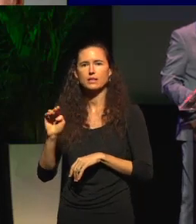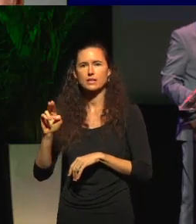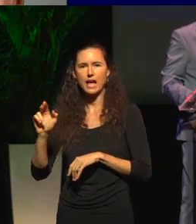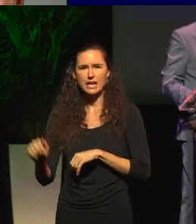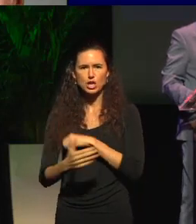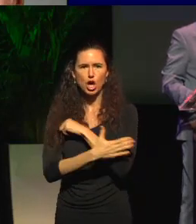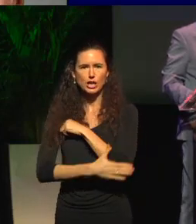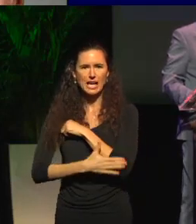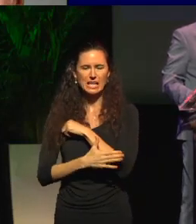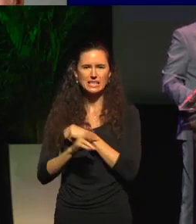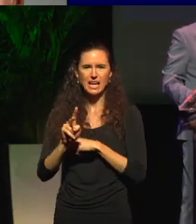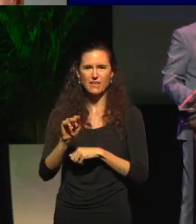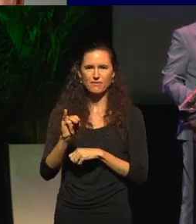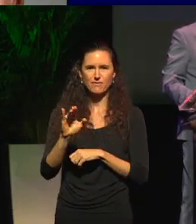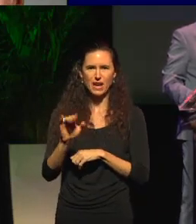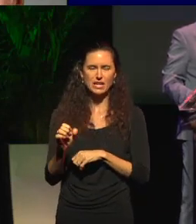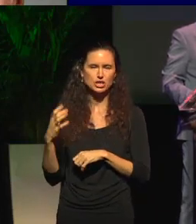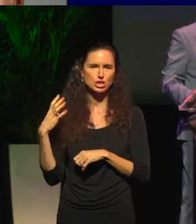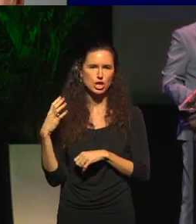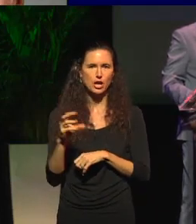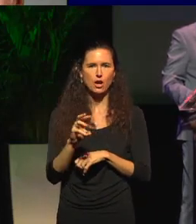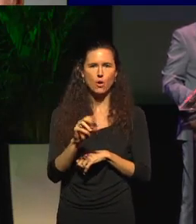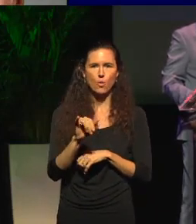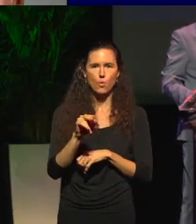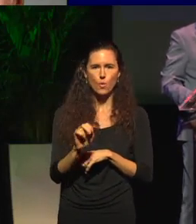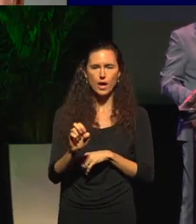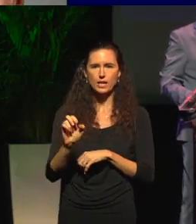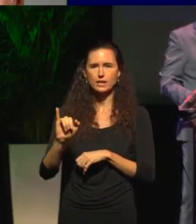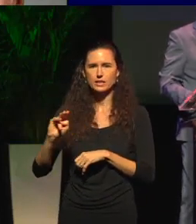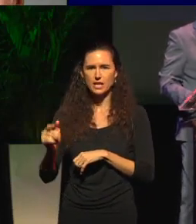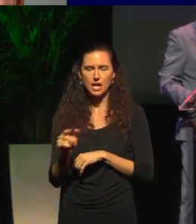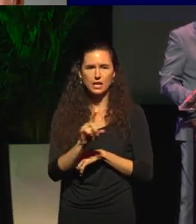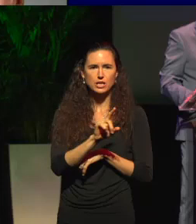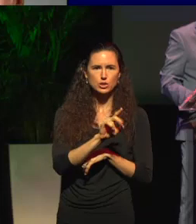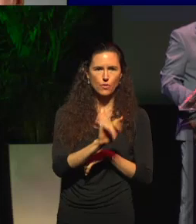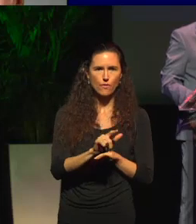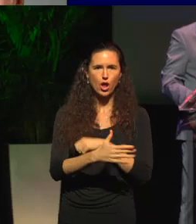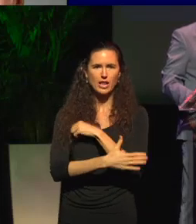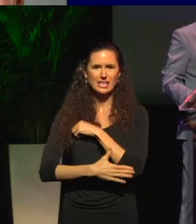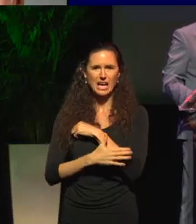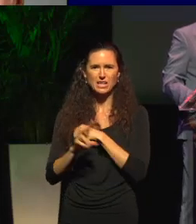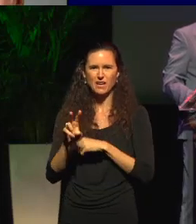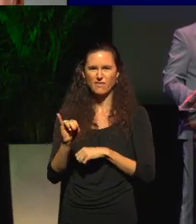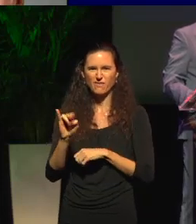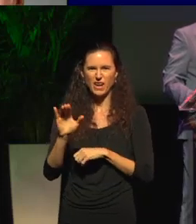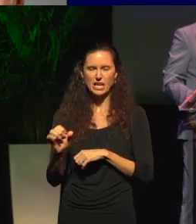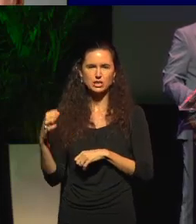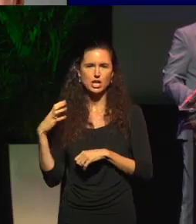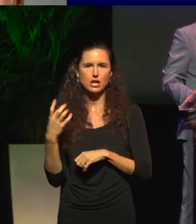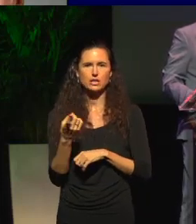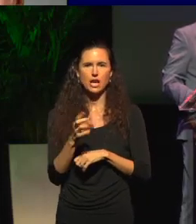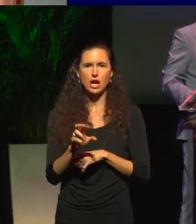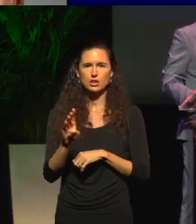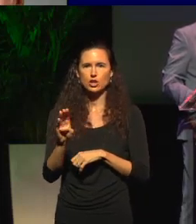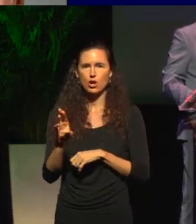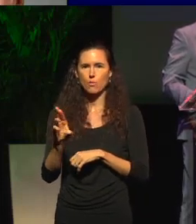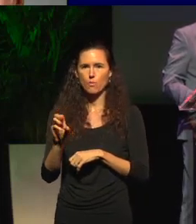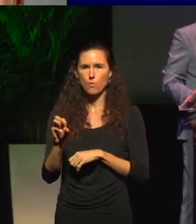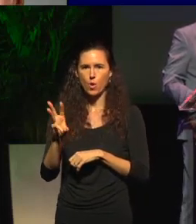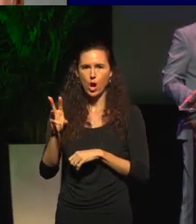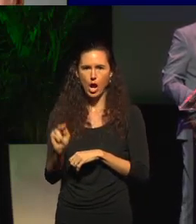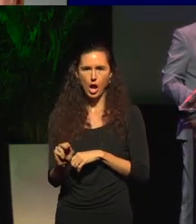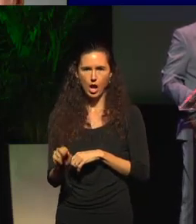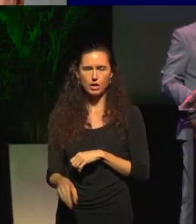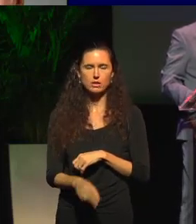Chair. Mr. Wayne Young, our Duval County Vice Chair. Dr. Jennifer Brown,